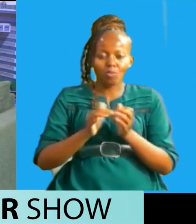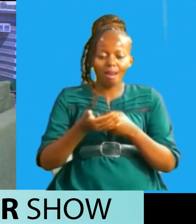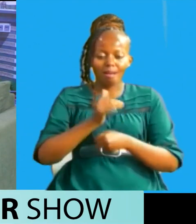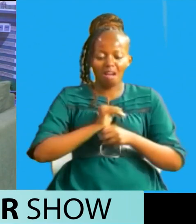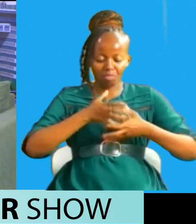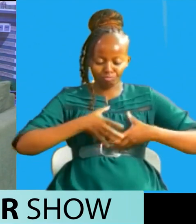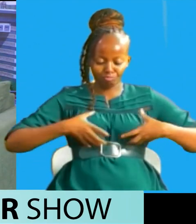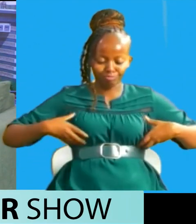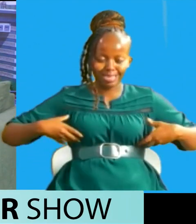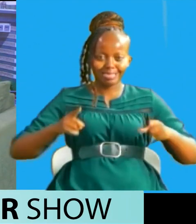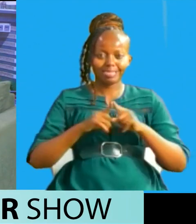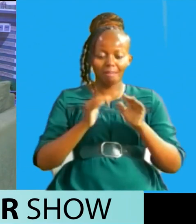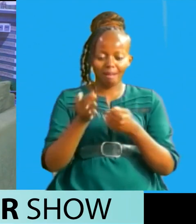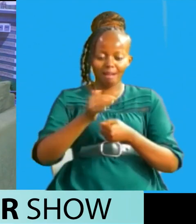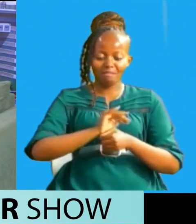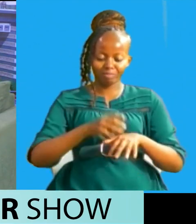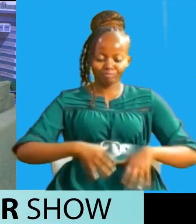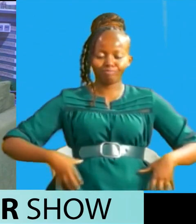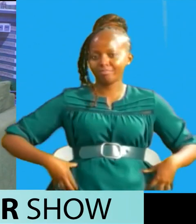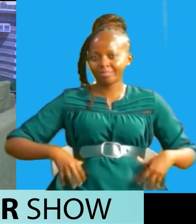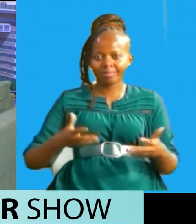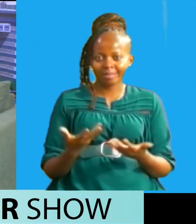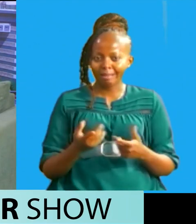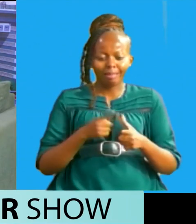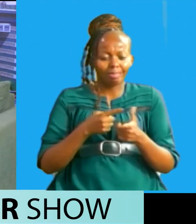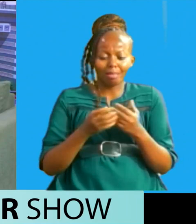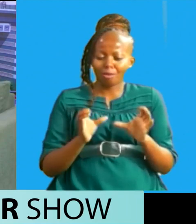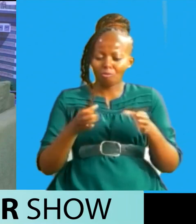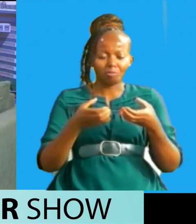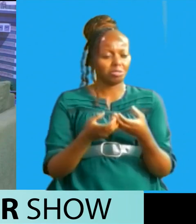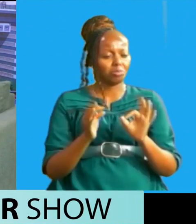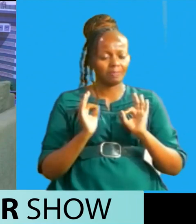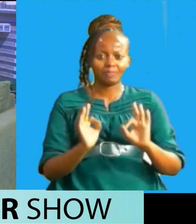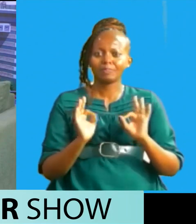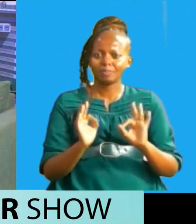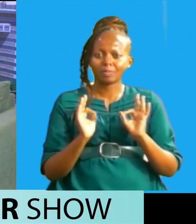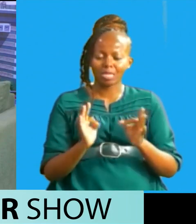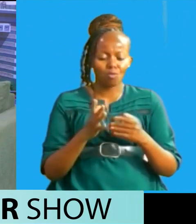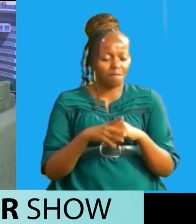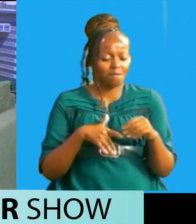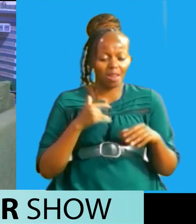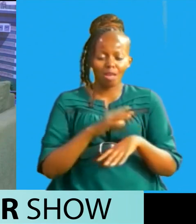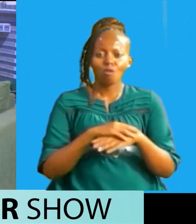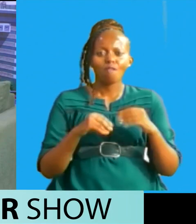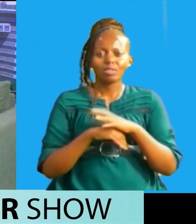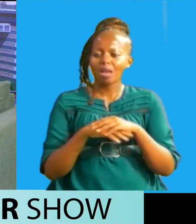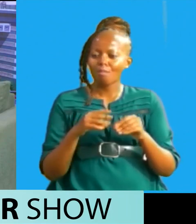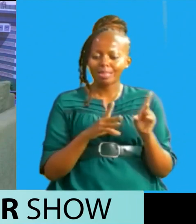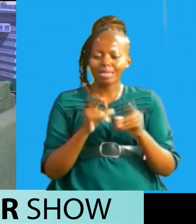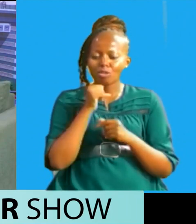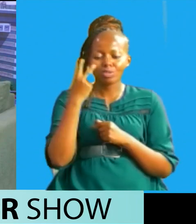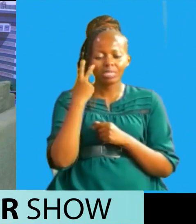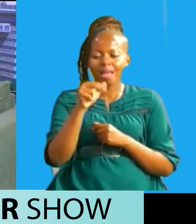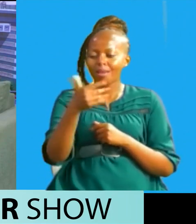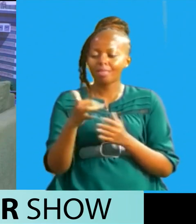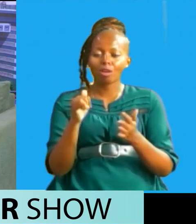the upper part of the body, and the community was really, they are comfortable with that. They didn't see anything